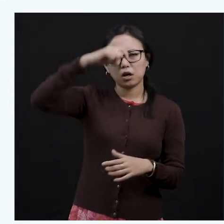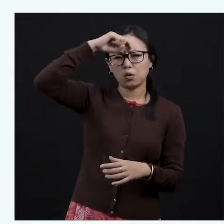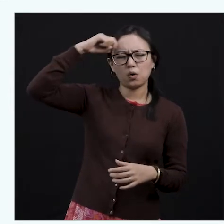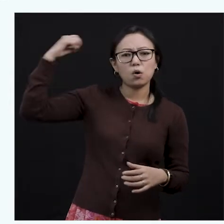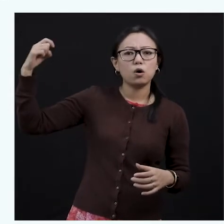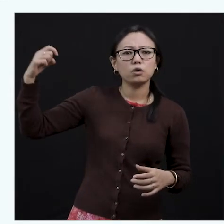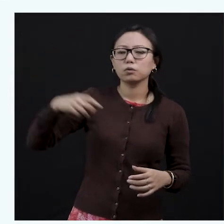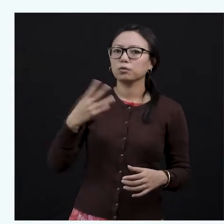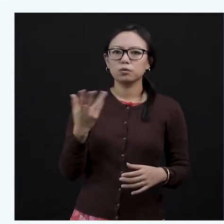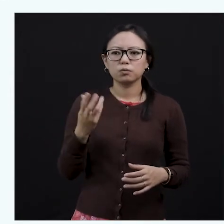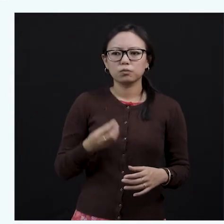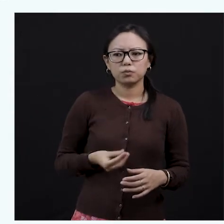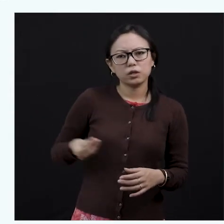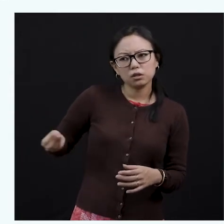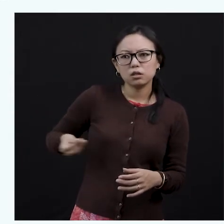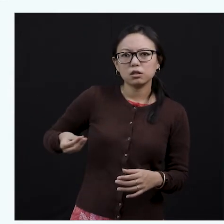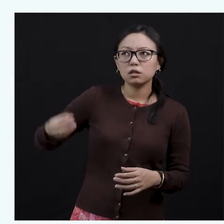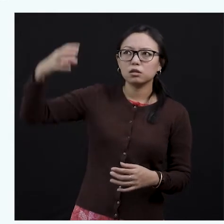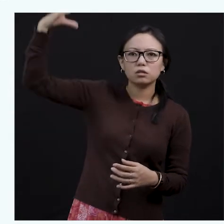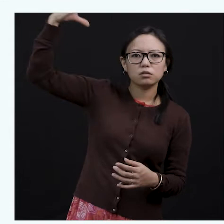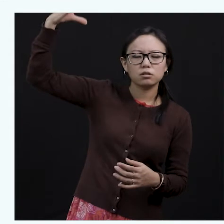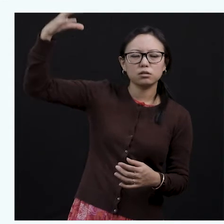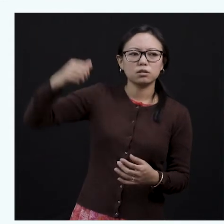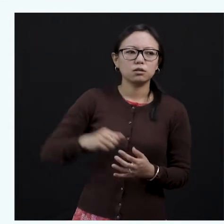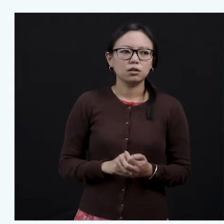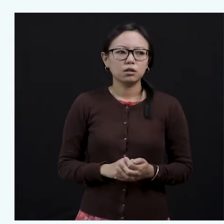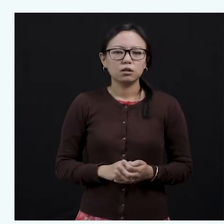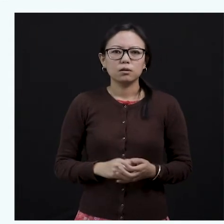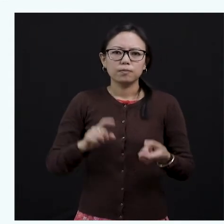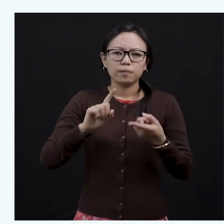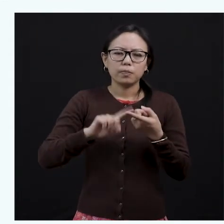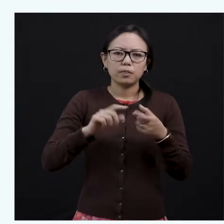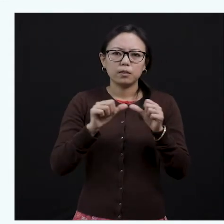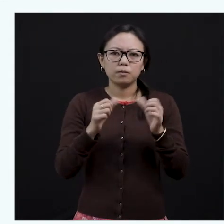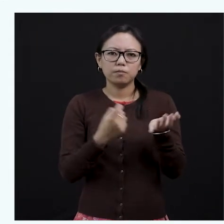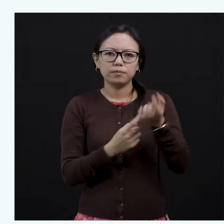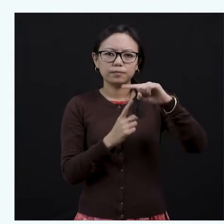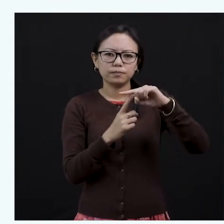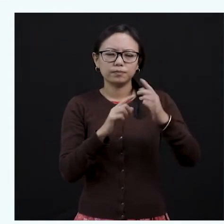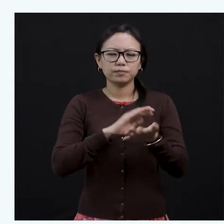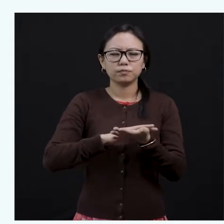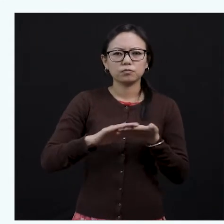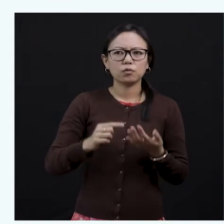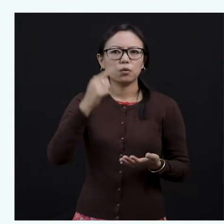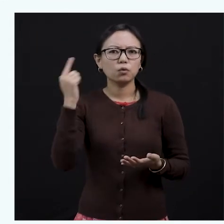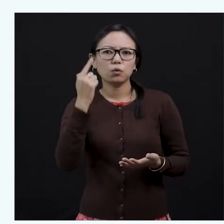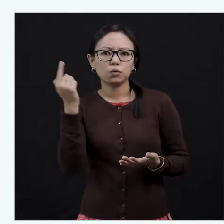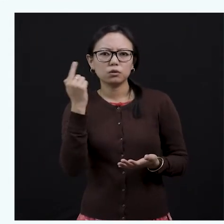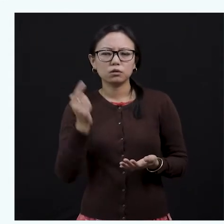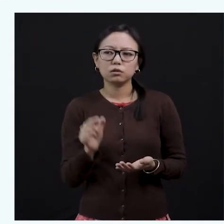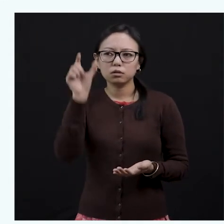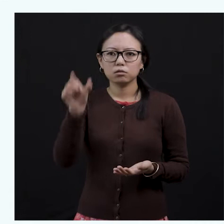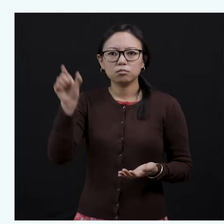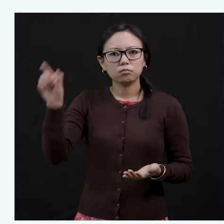Why? Because the sun is in the middle and all the planets are revolving around the sun, right? So Mercury